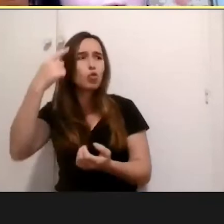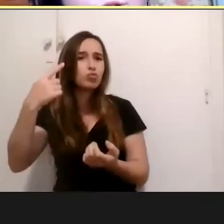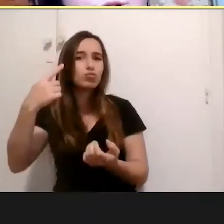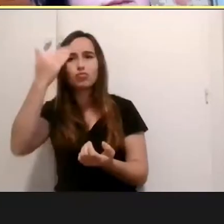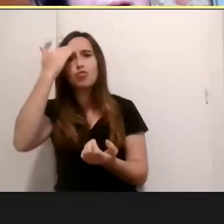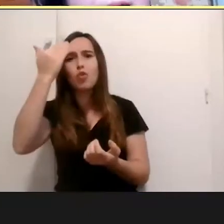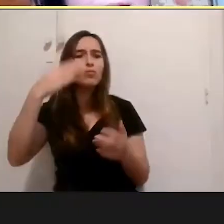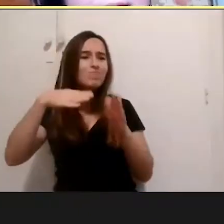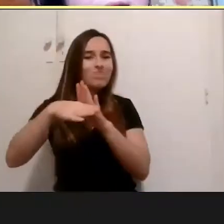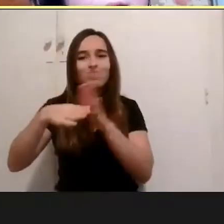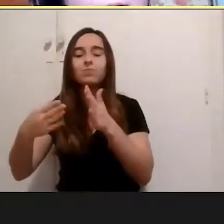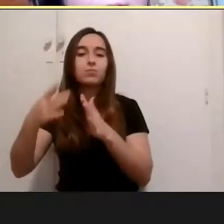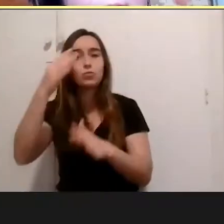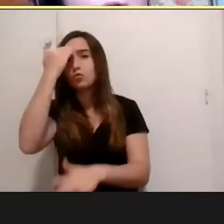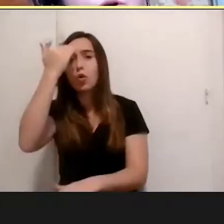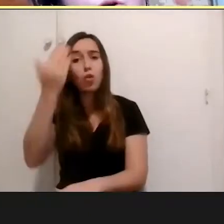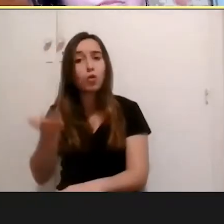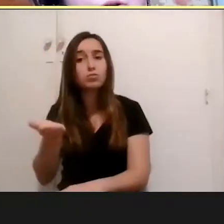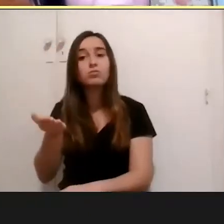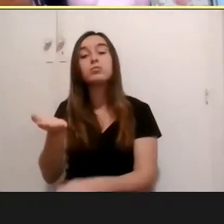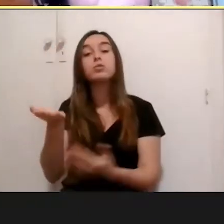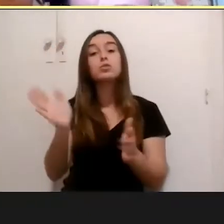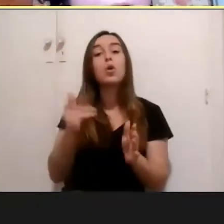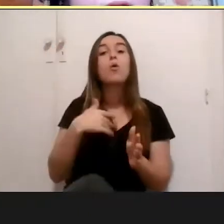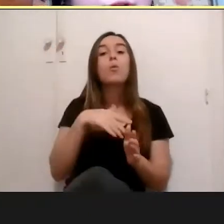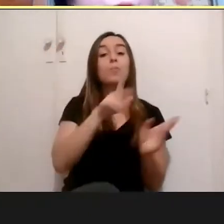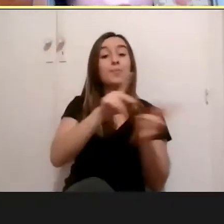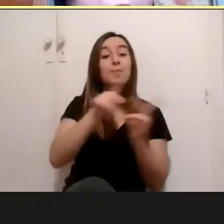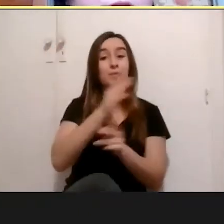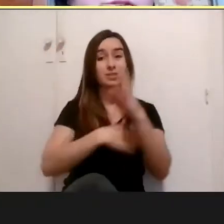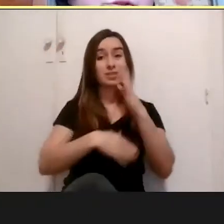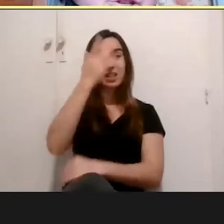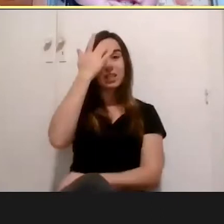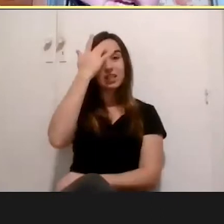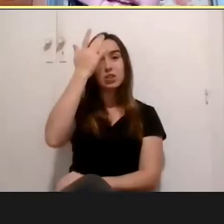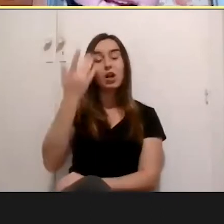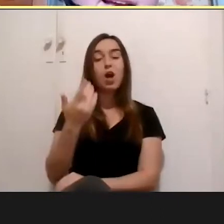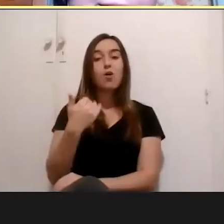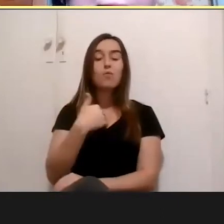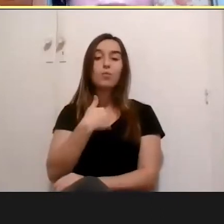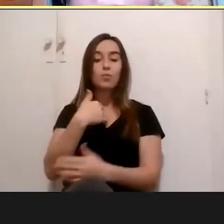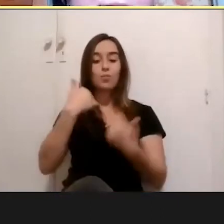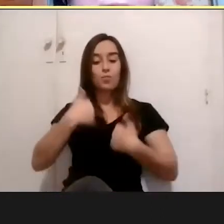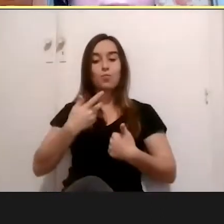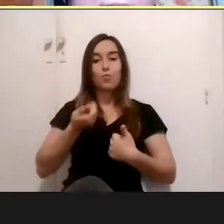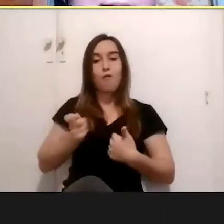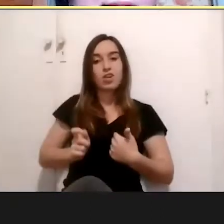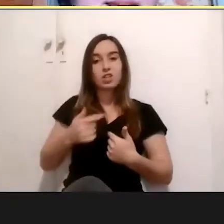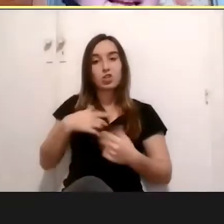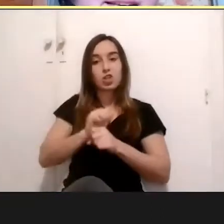intellectual disabilities, I think the role of professionals and other support networks can still be seen